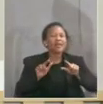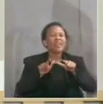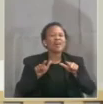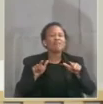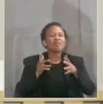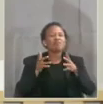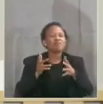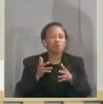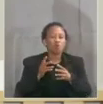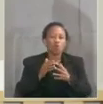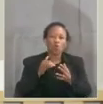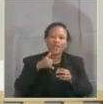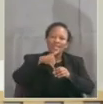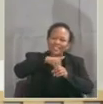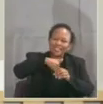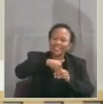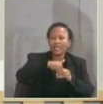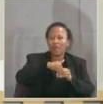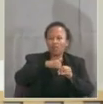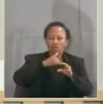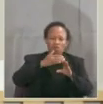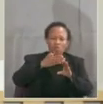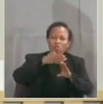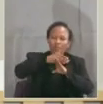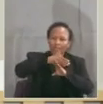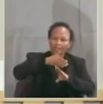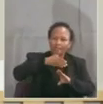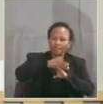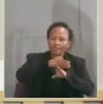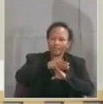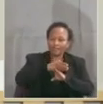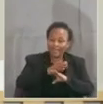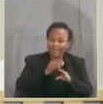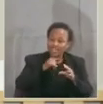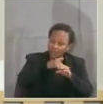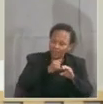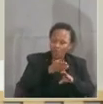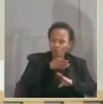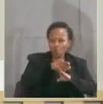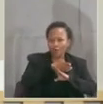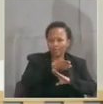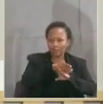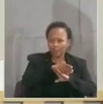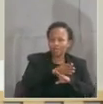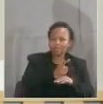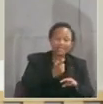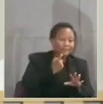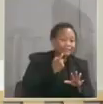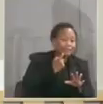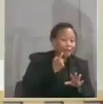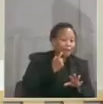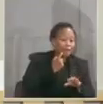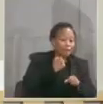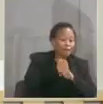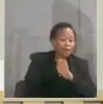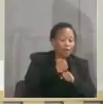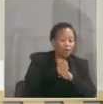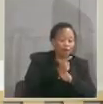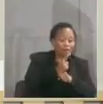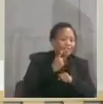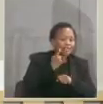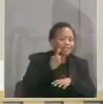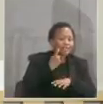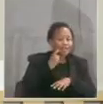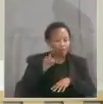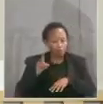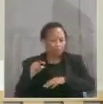internal threats that are making it easier for the external threats to thrive,